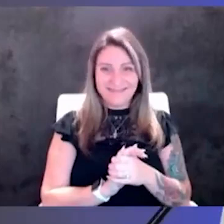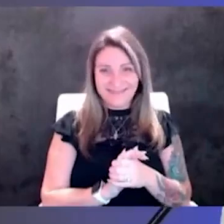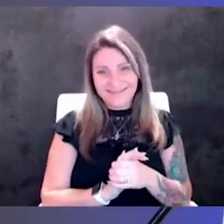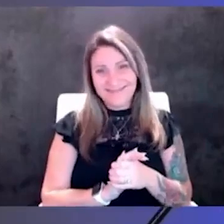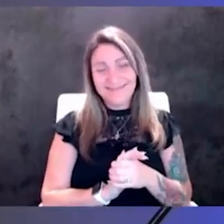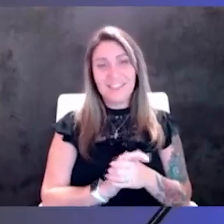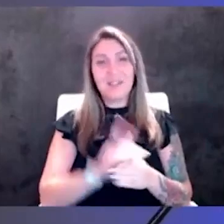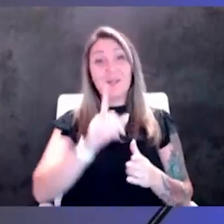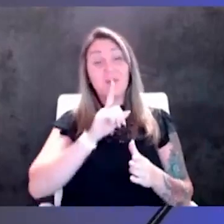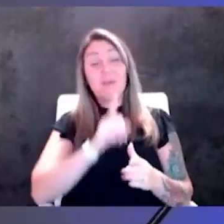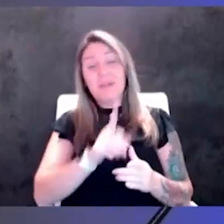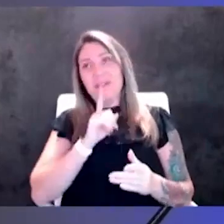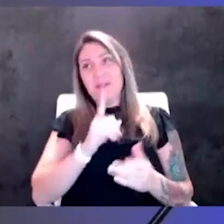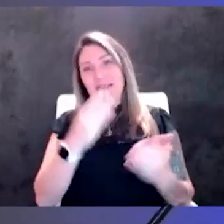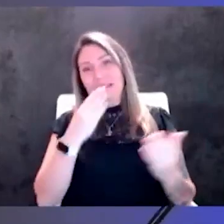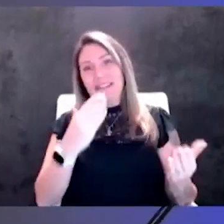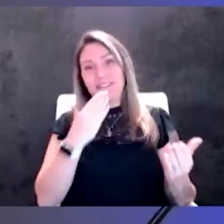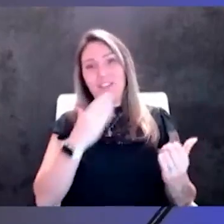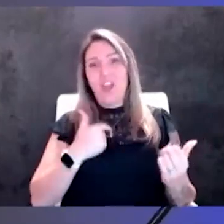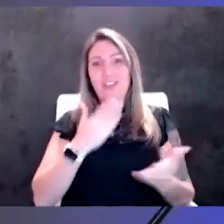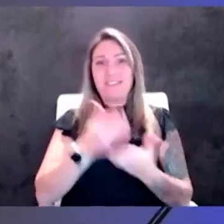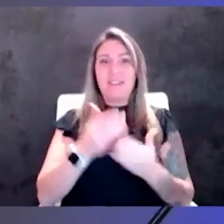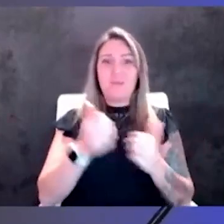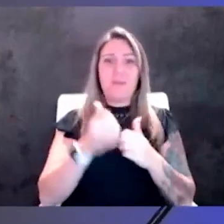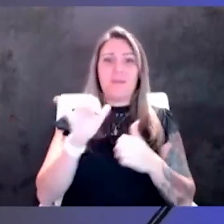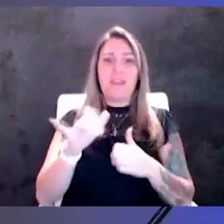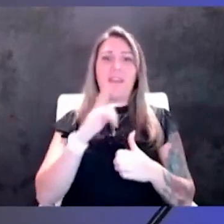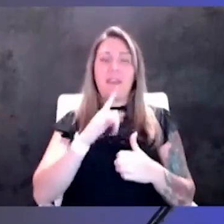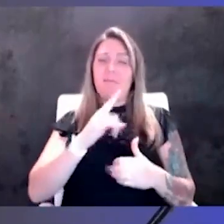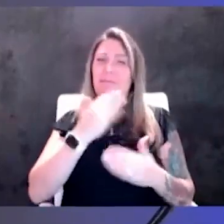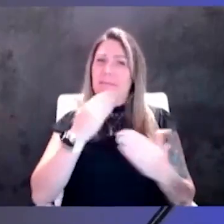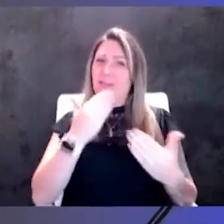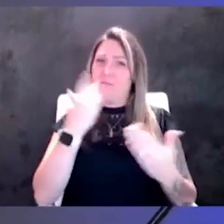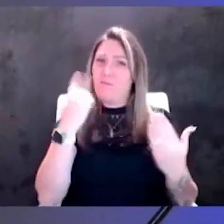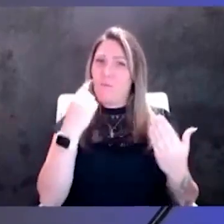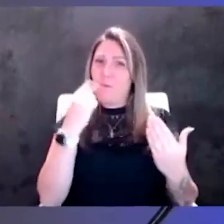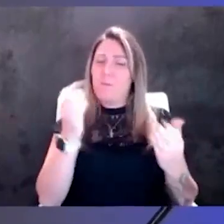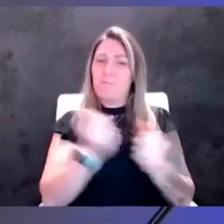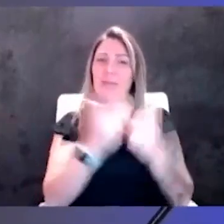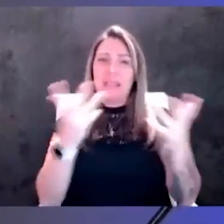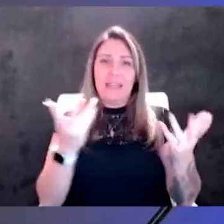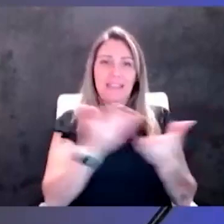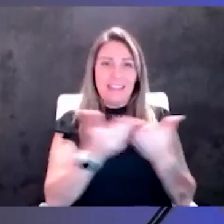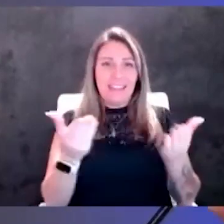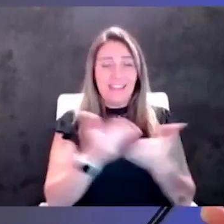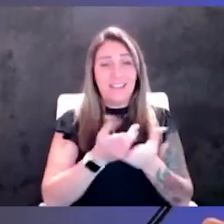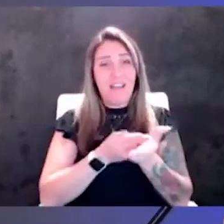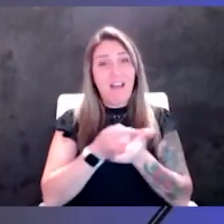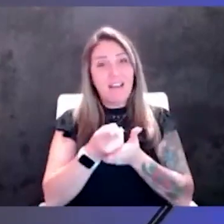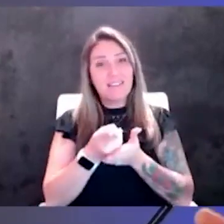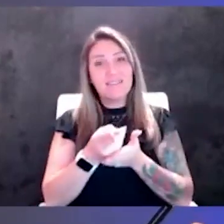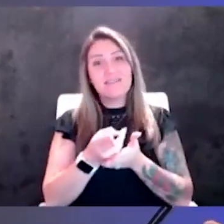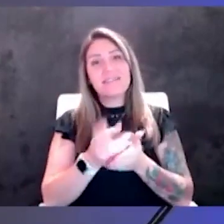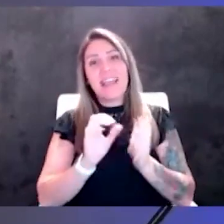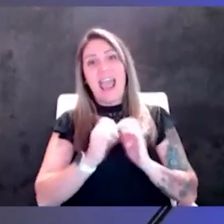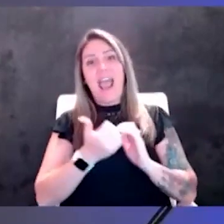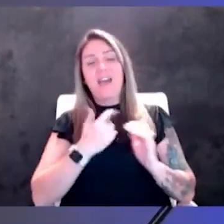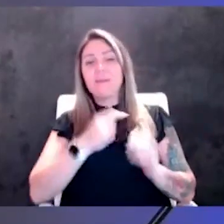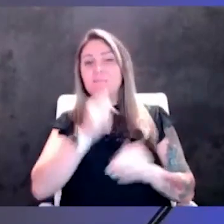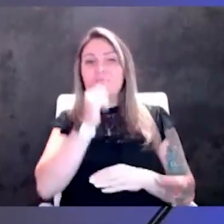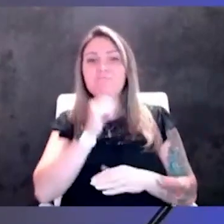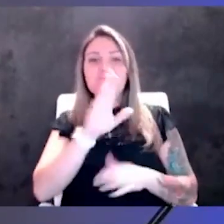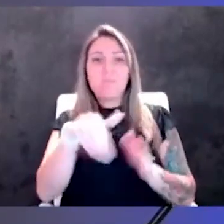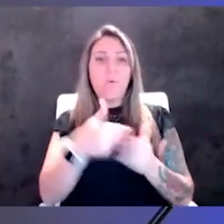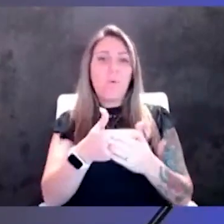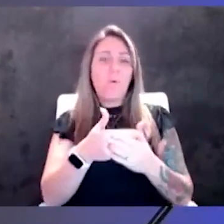Extremely. I'll stop with those. I'm thankful for a lot of things, and honestly, that's how I've made it through this whole COVID thing, because I